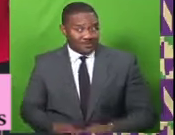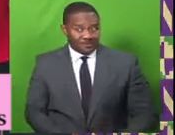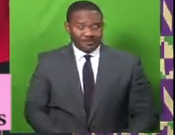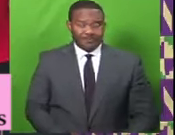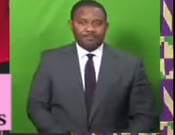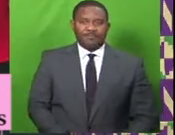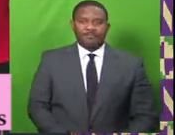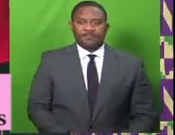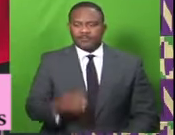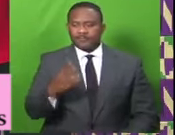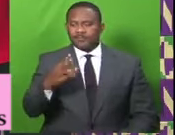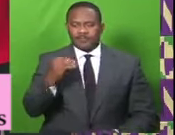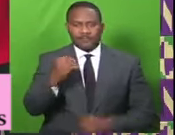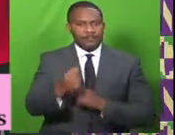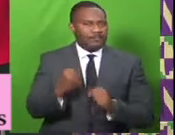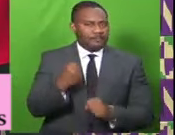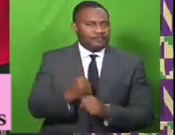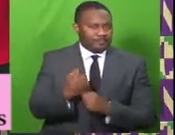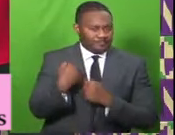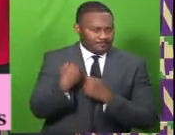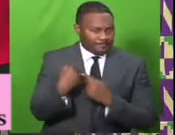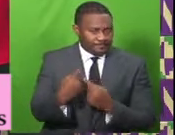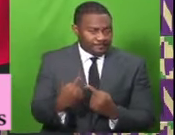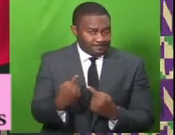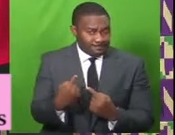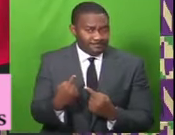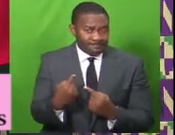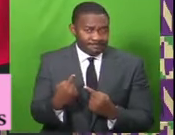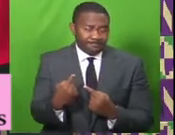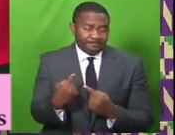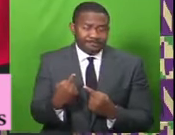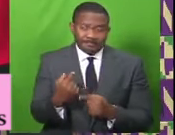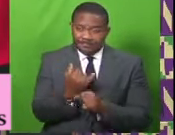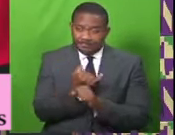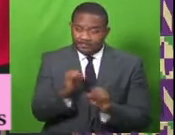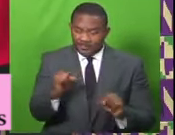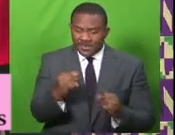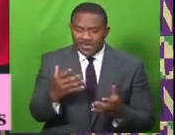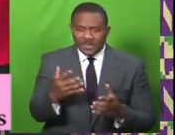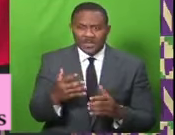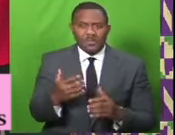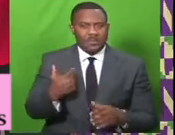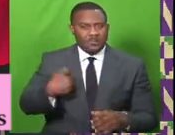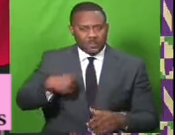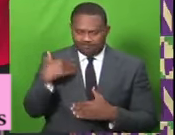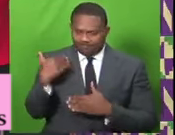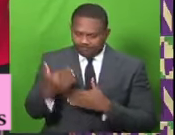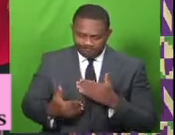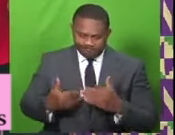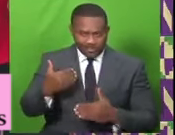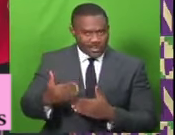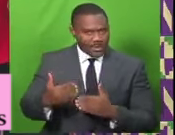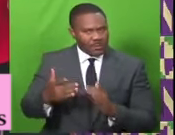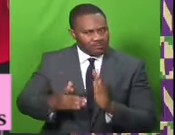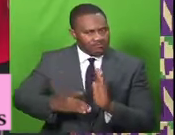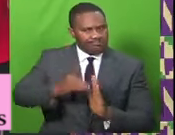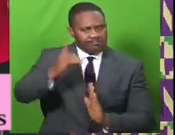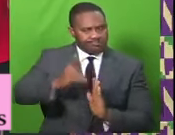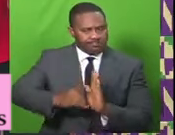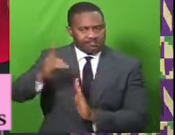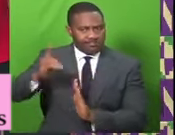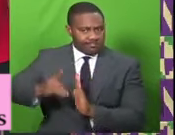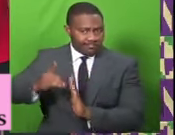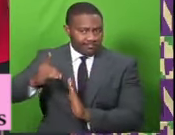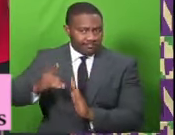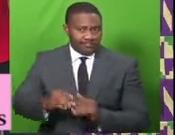60 years since our independence, Ghana has taken steady strides to become a more developed country.